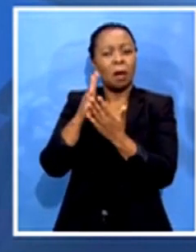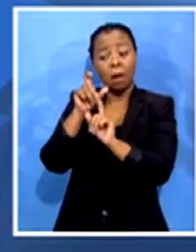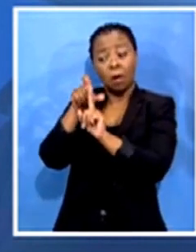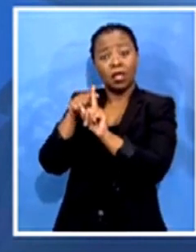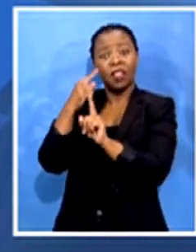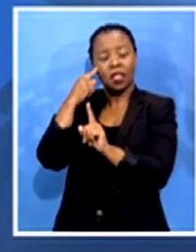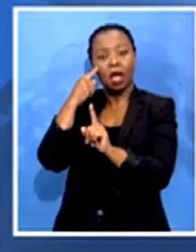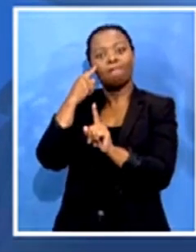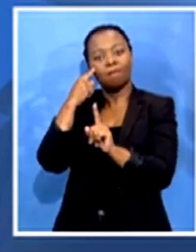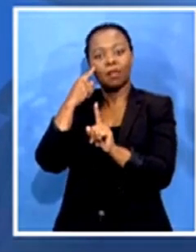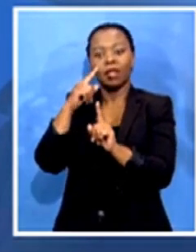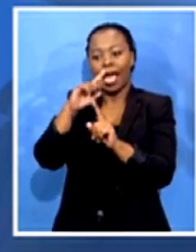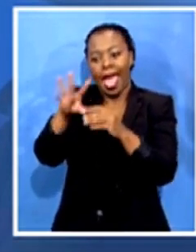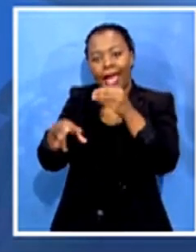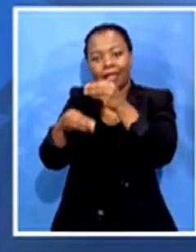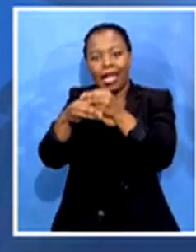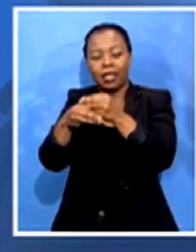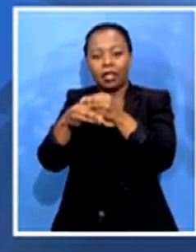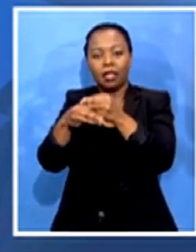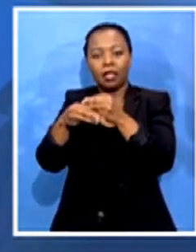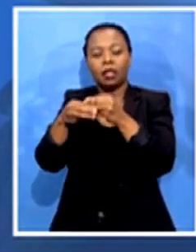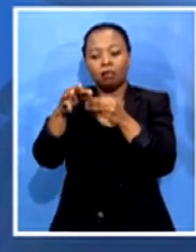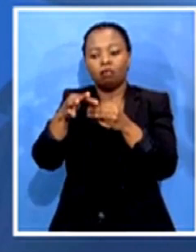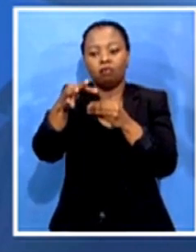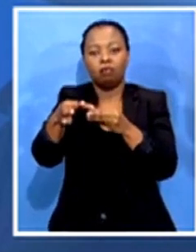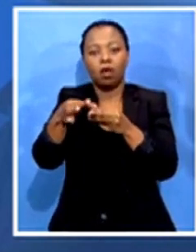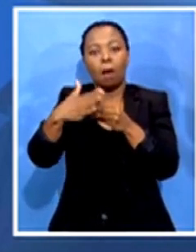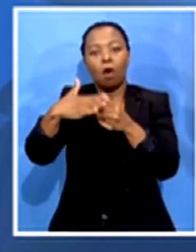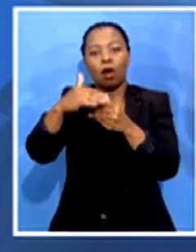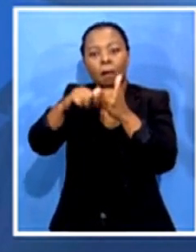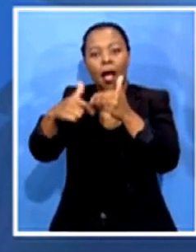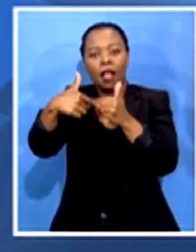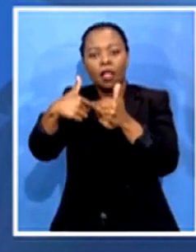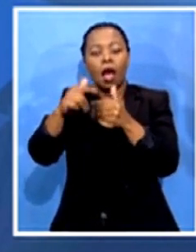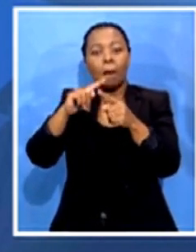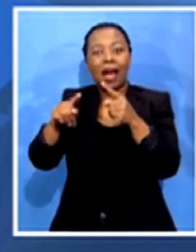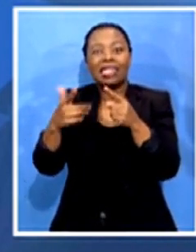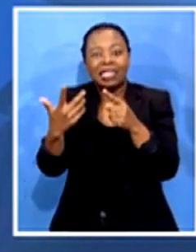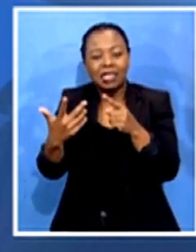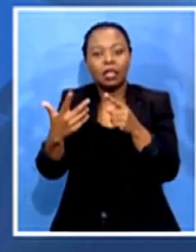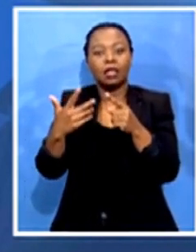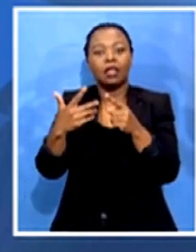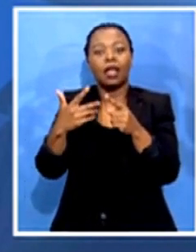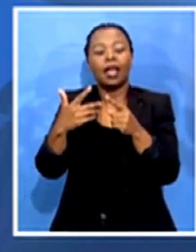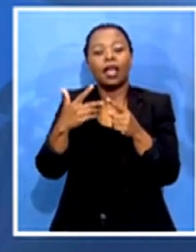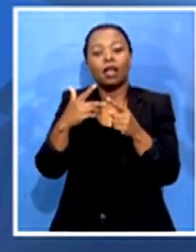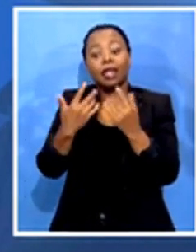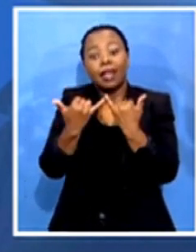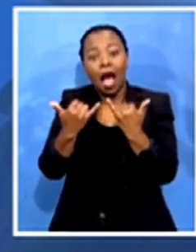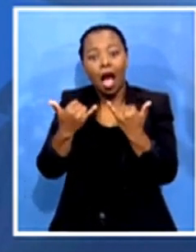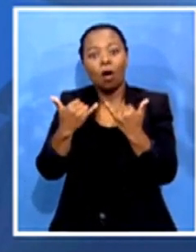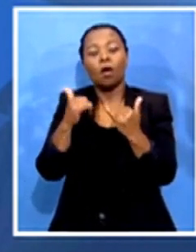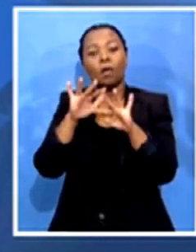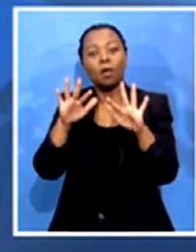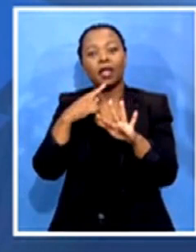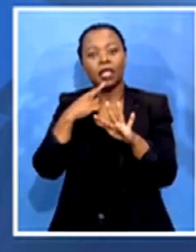But in terms of the directive, the initial extension was as a result of the fact that there was a dispensation as part